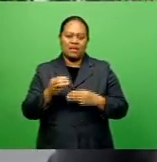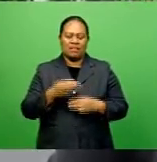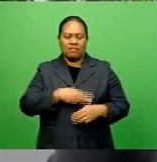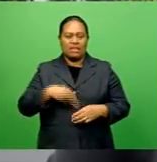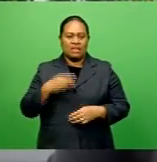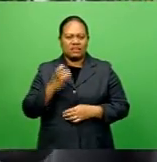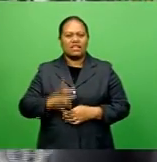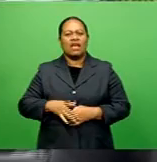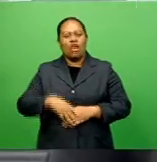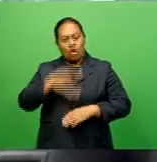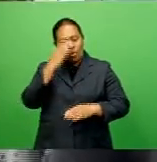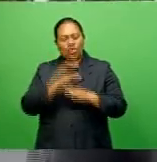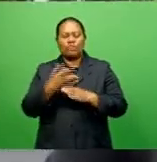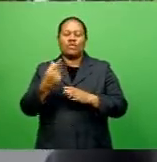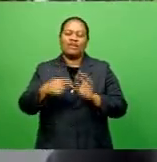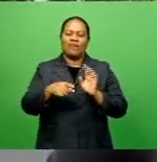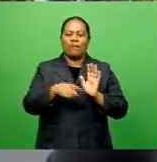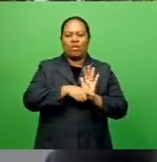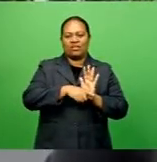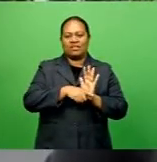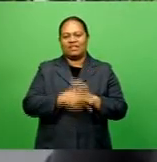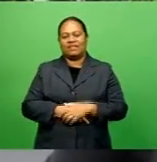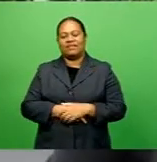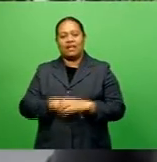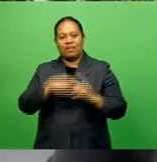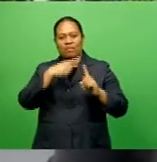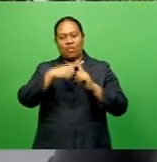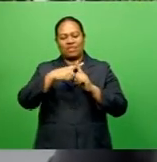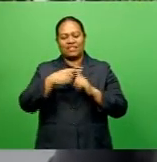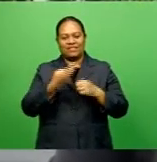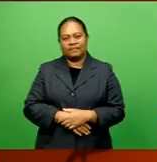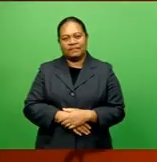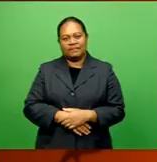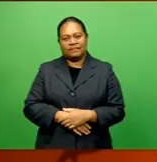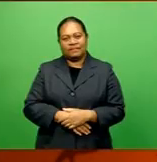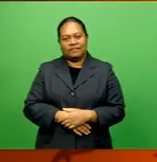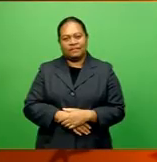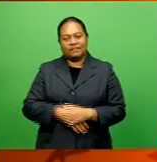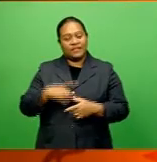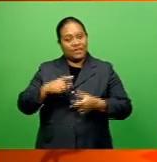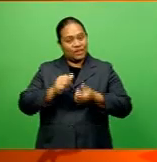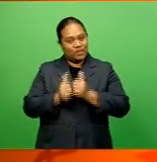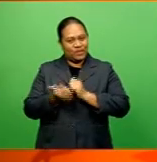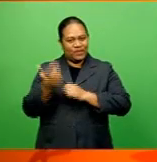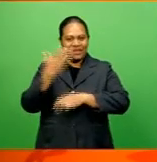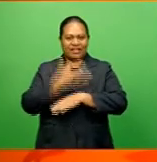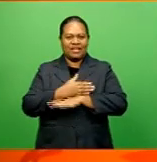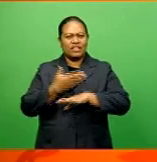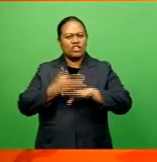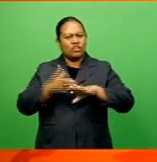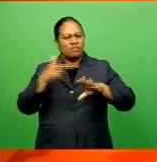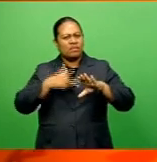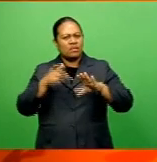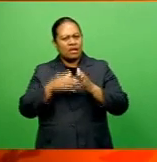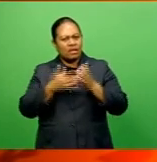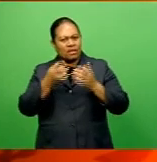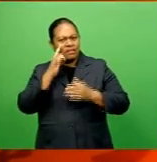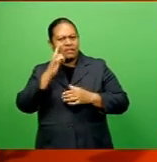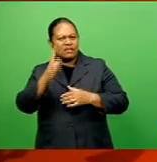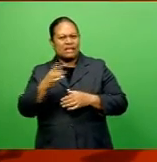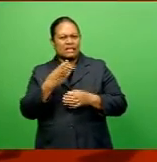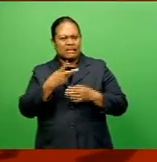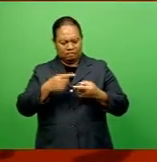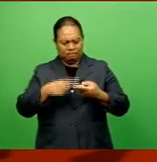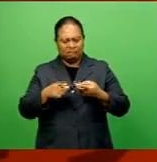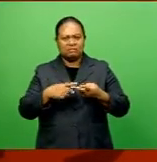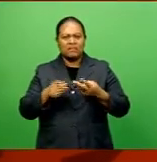get some positive news. Venina Rakautonga, FBC Sports. That's it from Sports Tonight. In new media, take a look at some of the